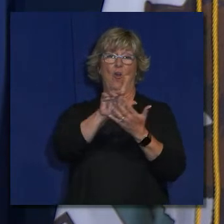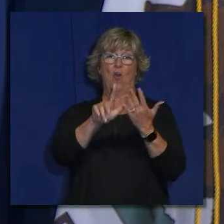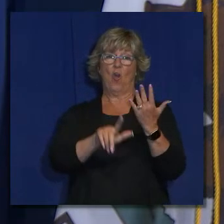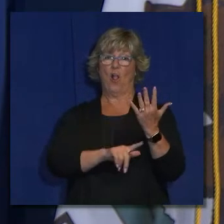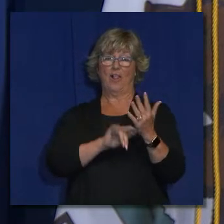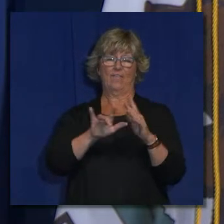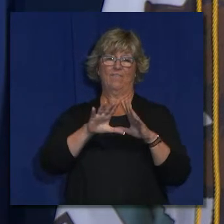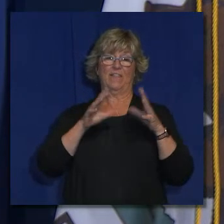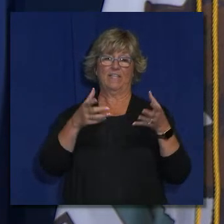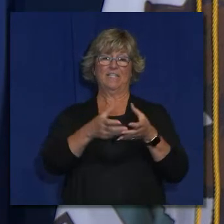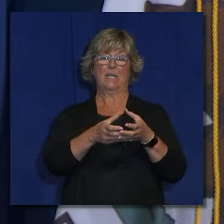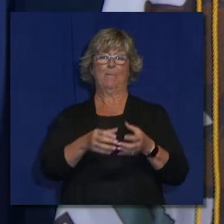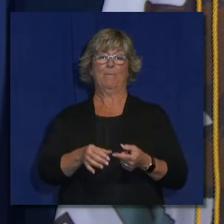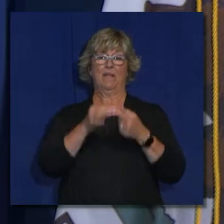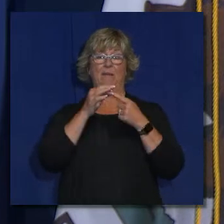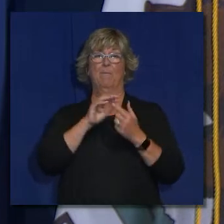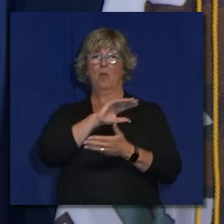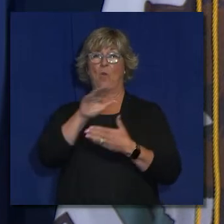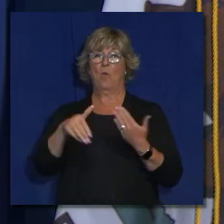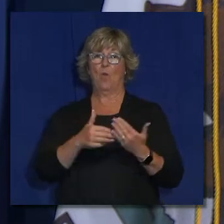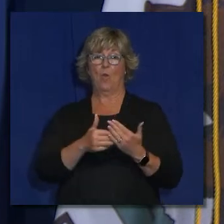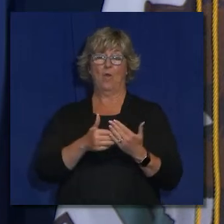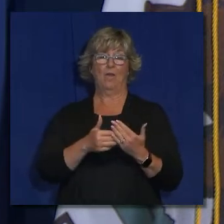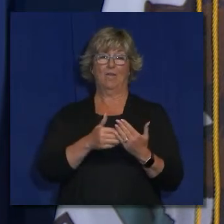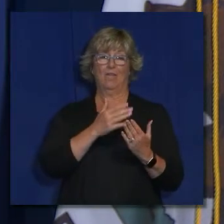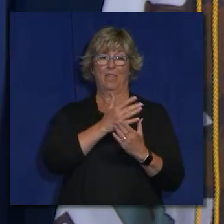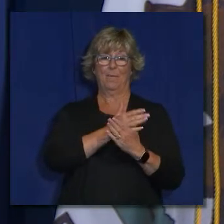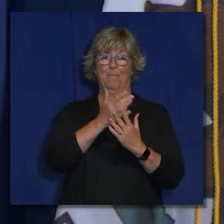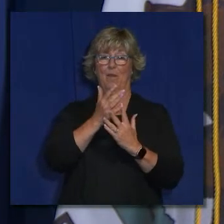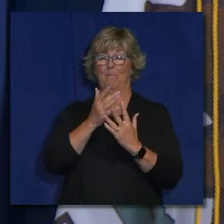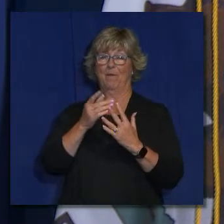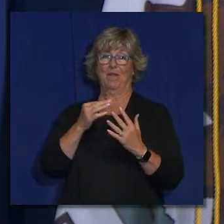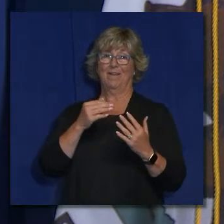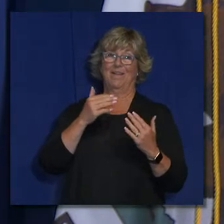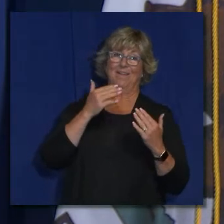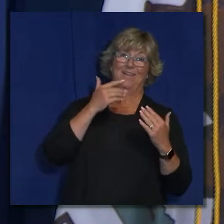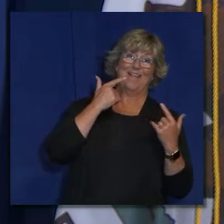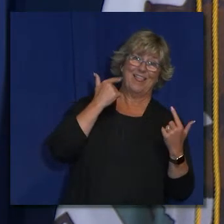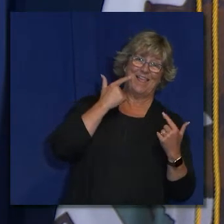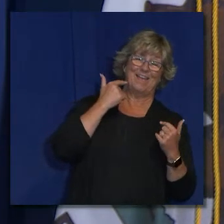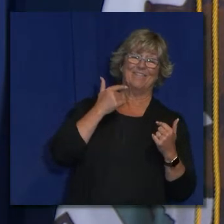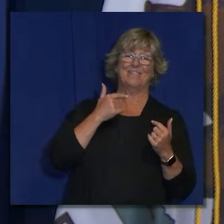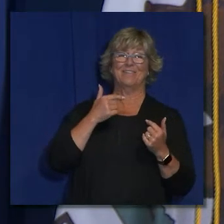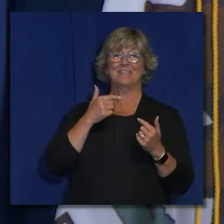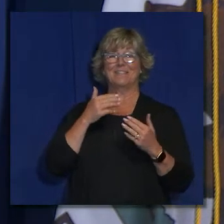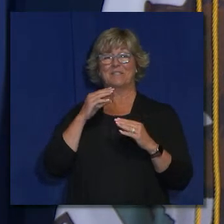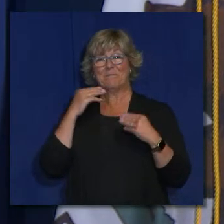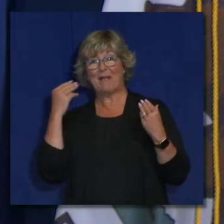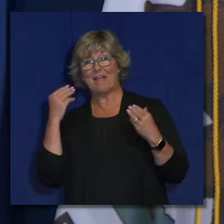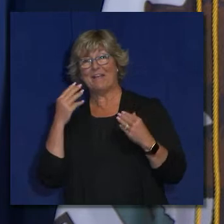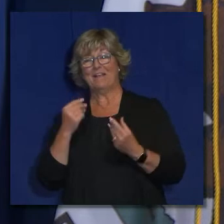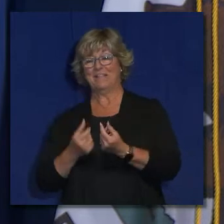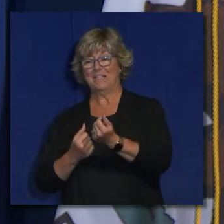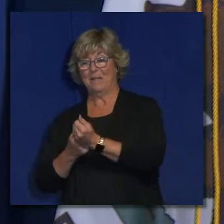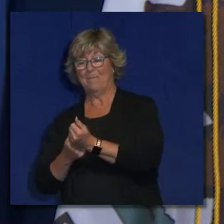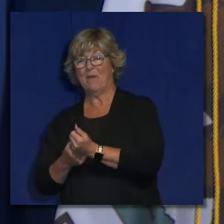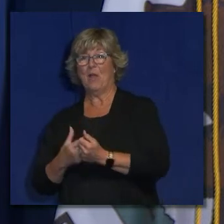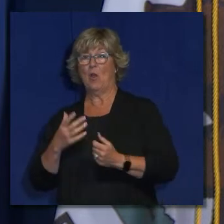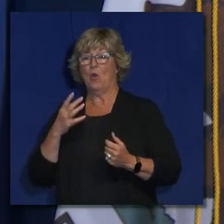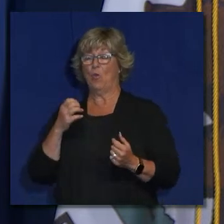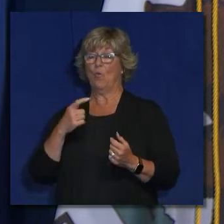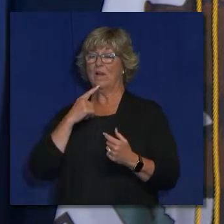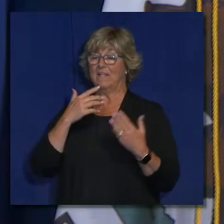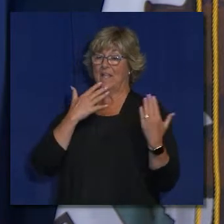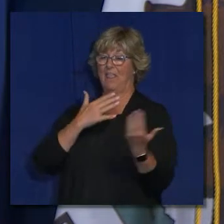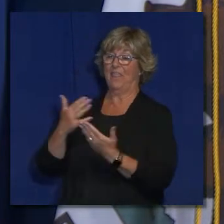and every one of you, especially all the in-between moments of laughter and smiles and support. I also want to extend